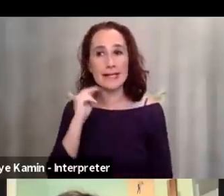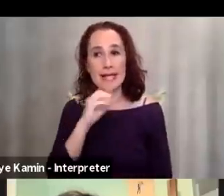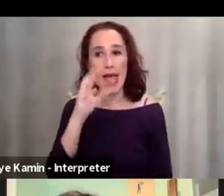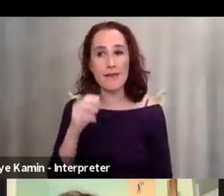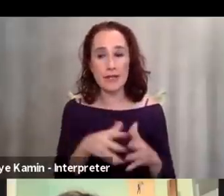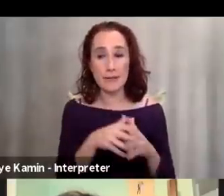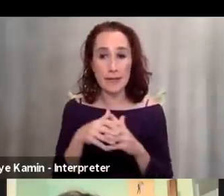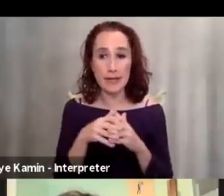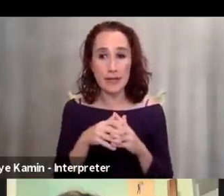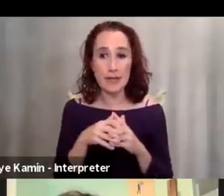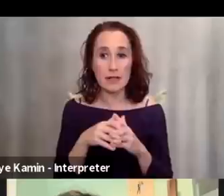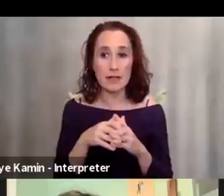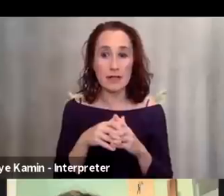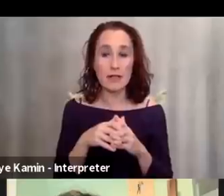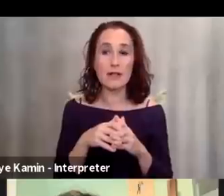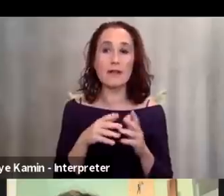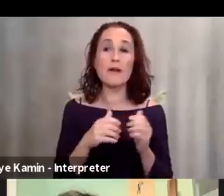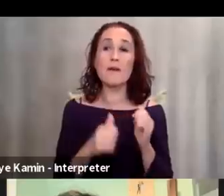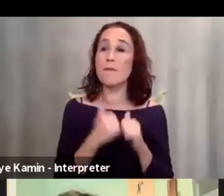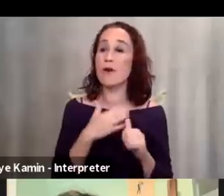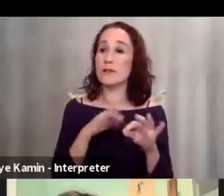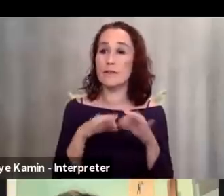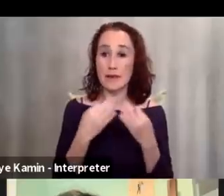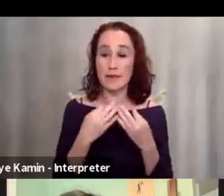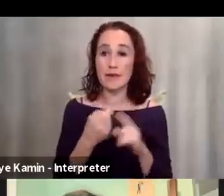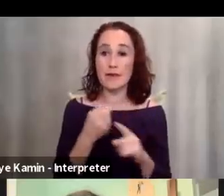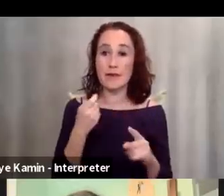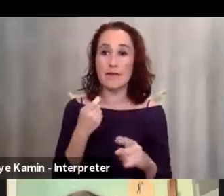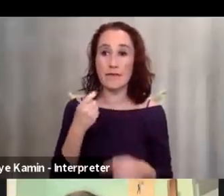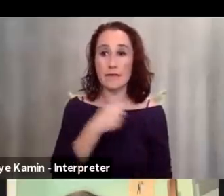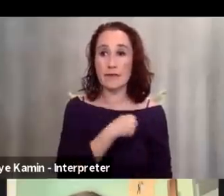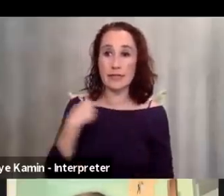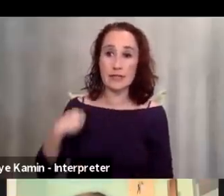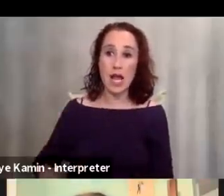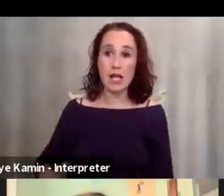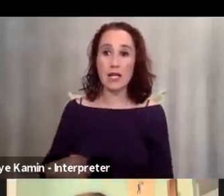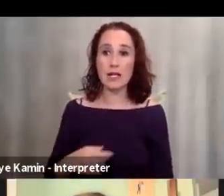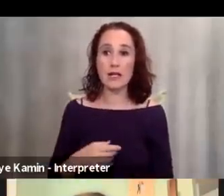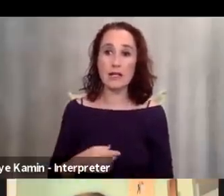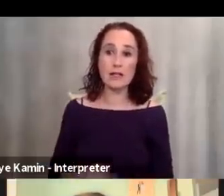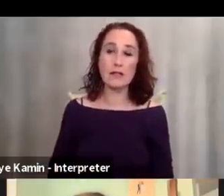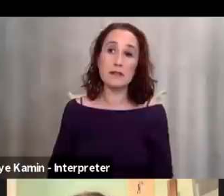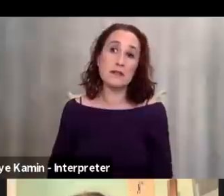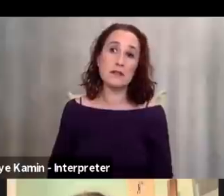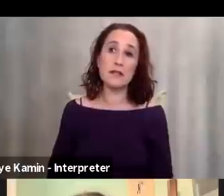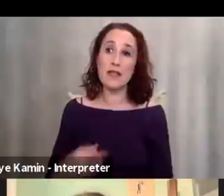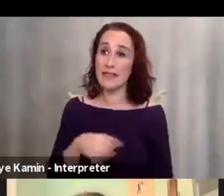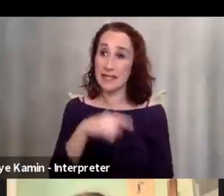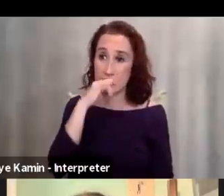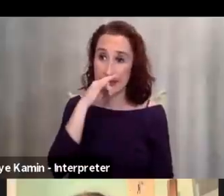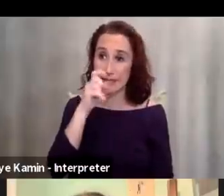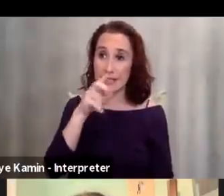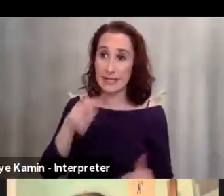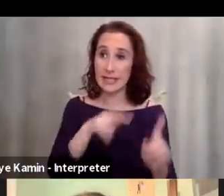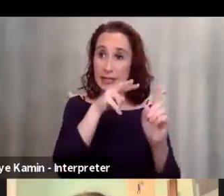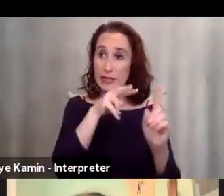African-American. A big portion of my family is from China. So I was just like, these kids need heroes.